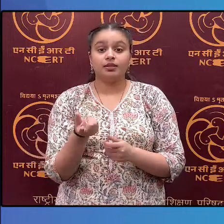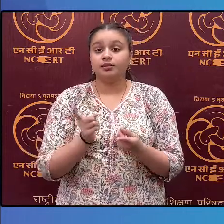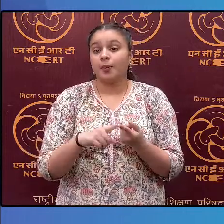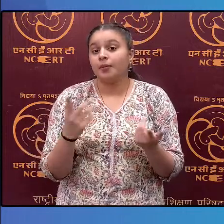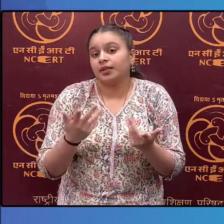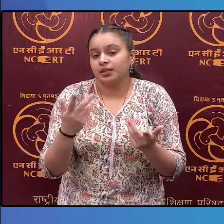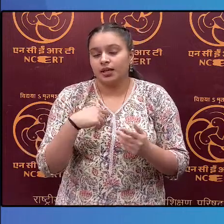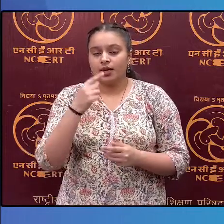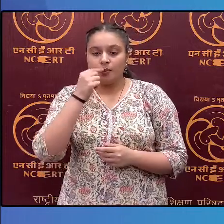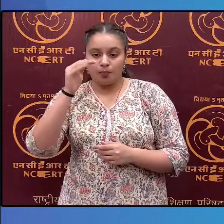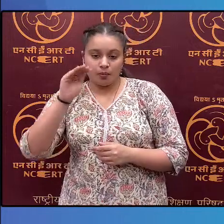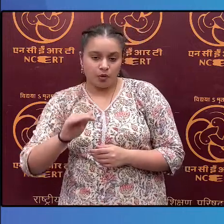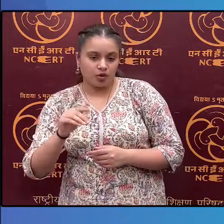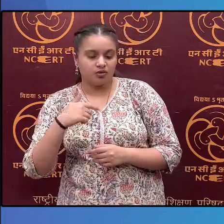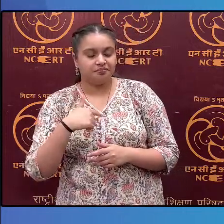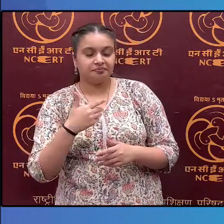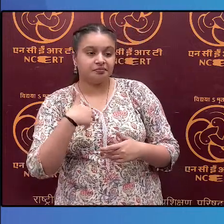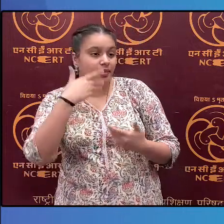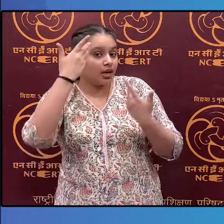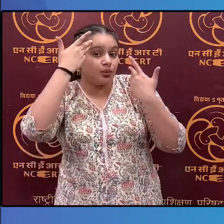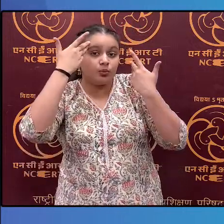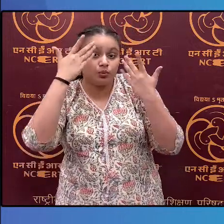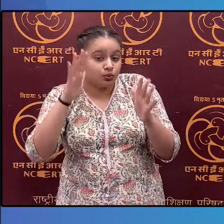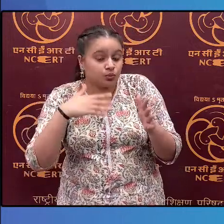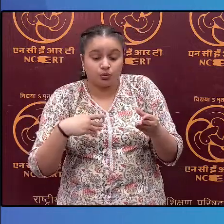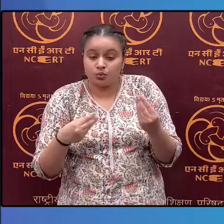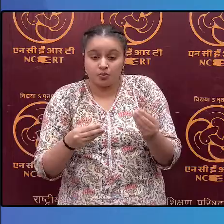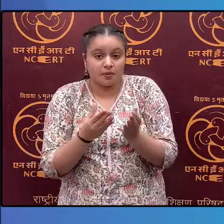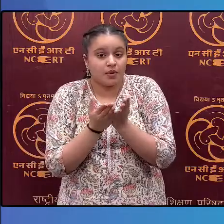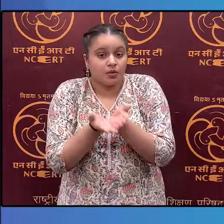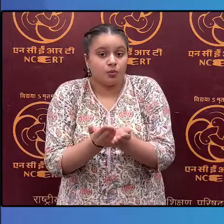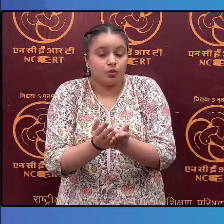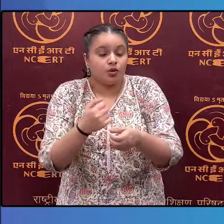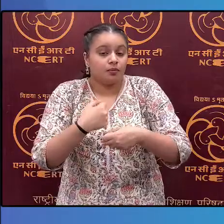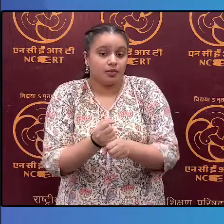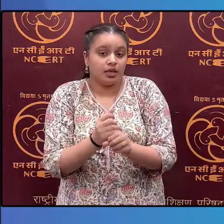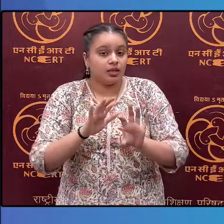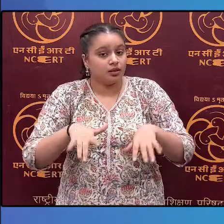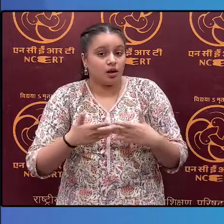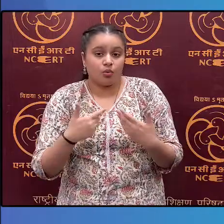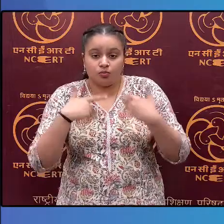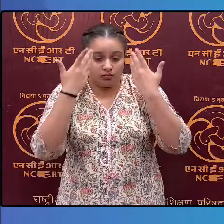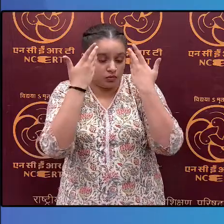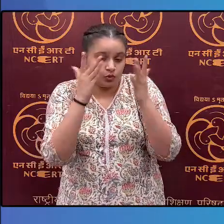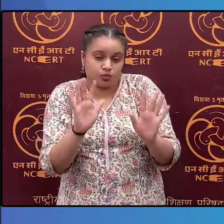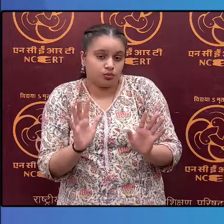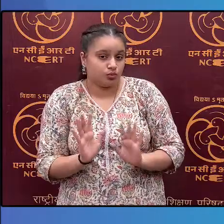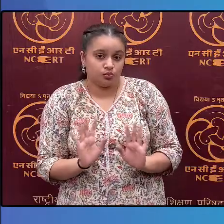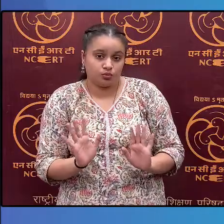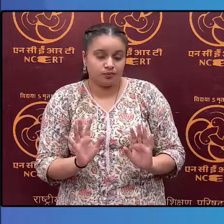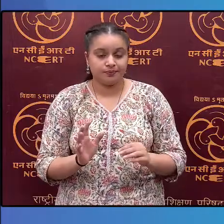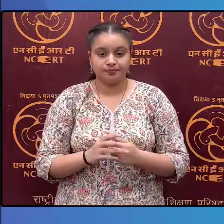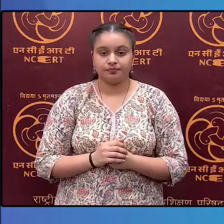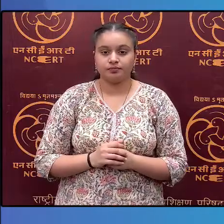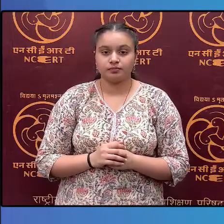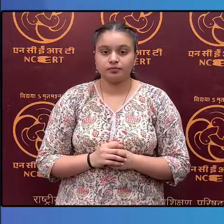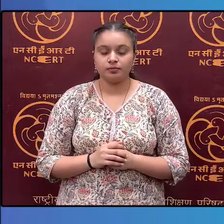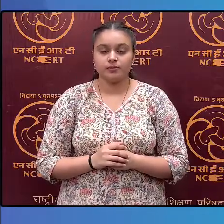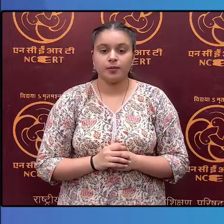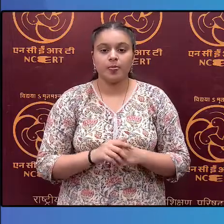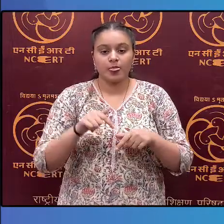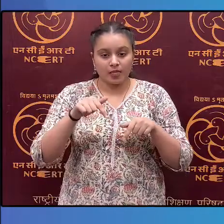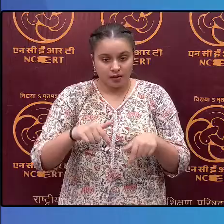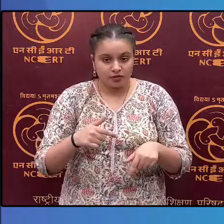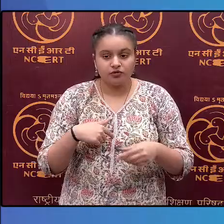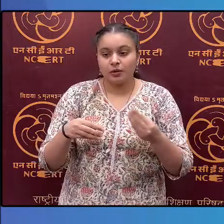boy said that he is unable to make paper boats. Ma'am, do you know how to make paper boat? Yes, ma'am. You know? Yes, ma'am. So, we